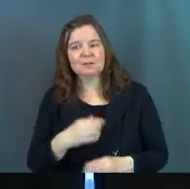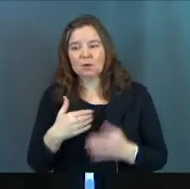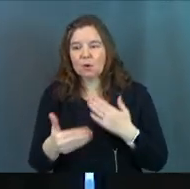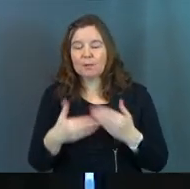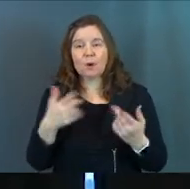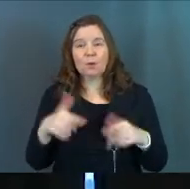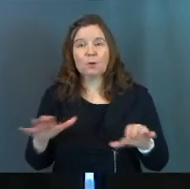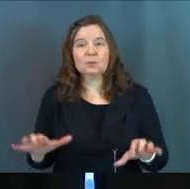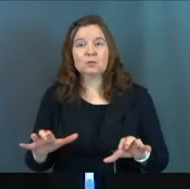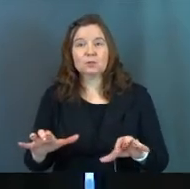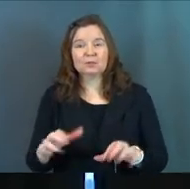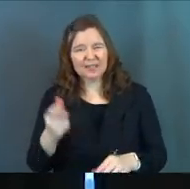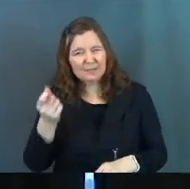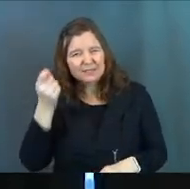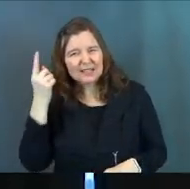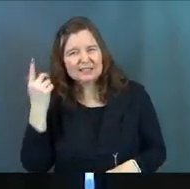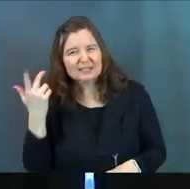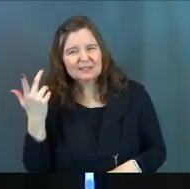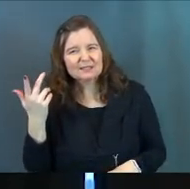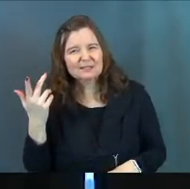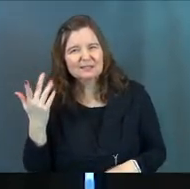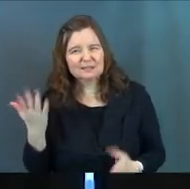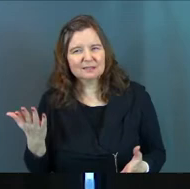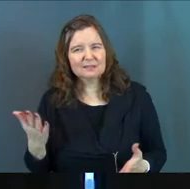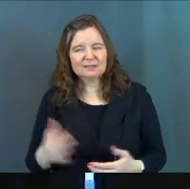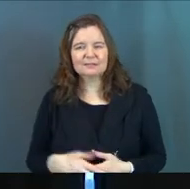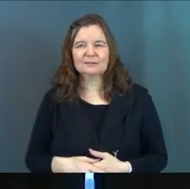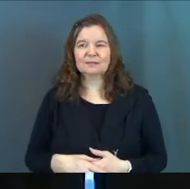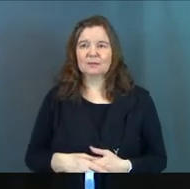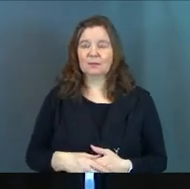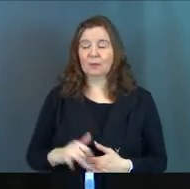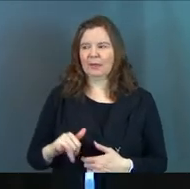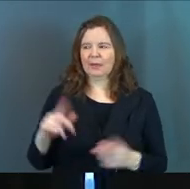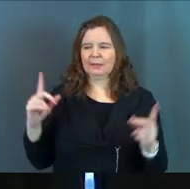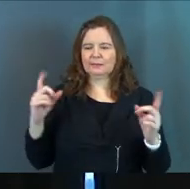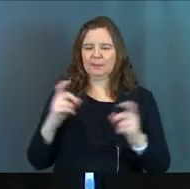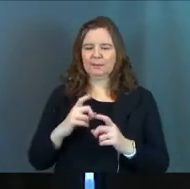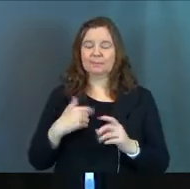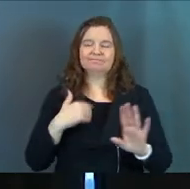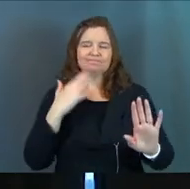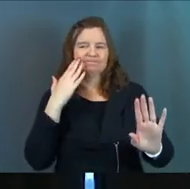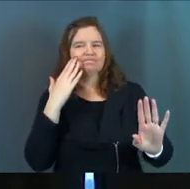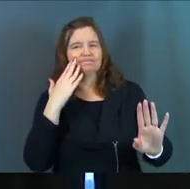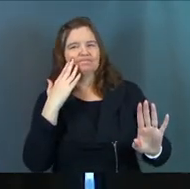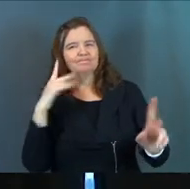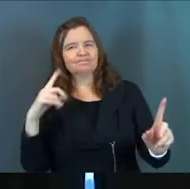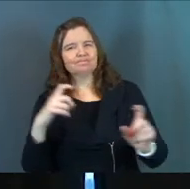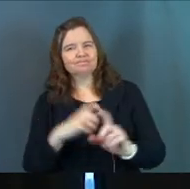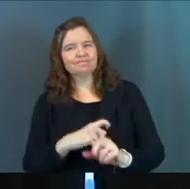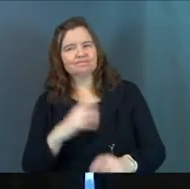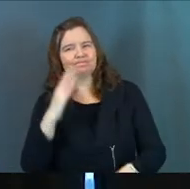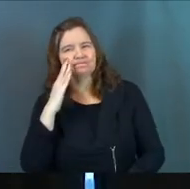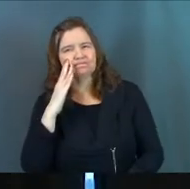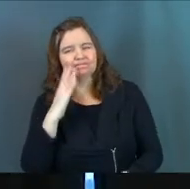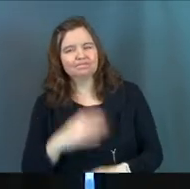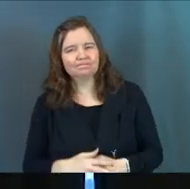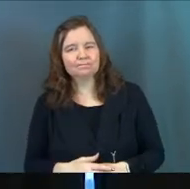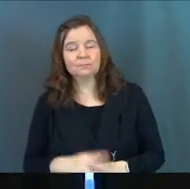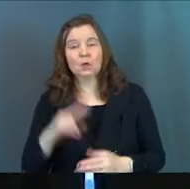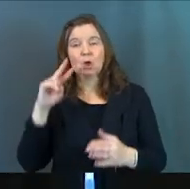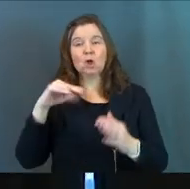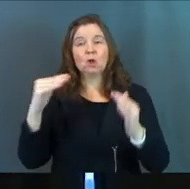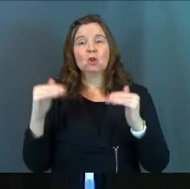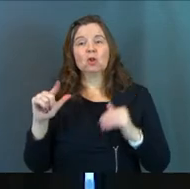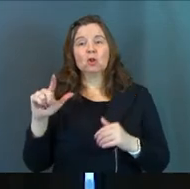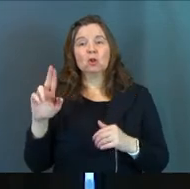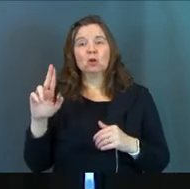no matter what we do. Does that make sense? You're like, well, that's complicated. I know, it's totally complicated. Look at